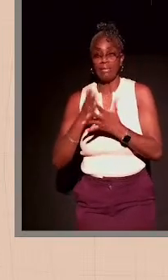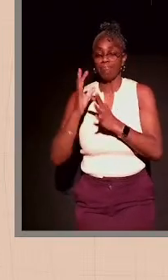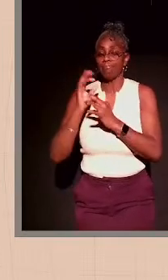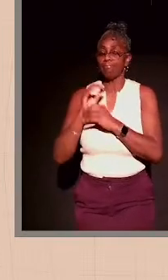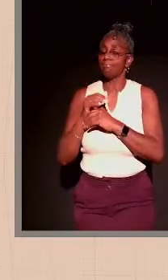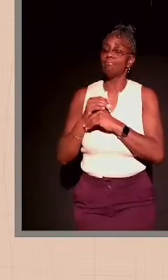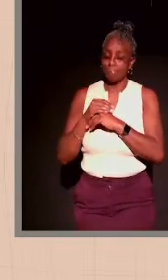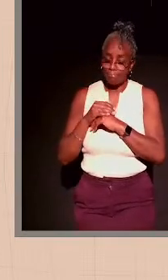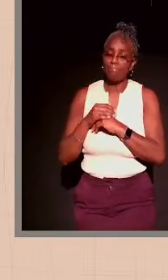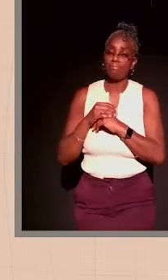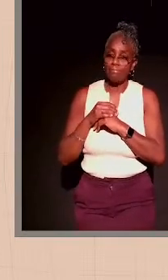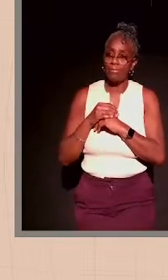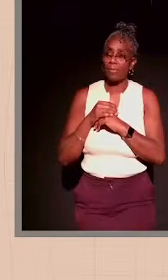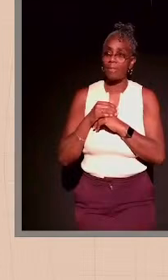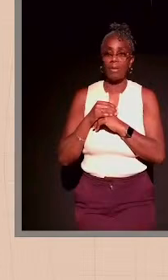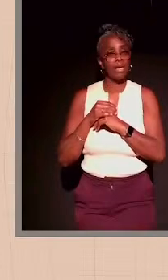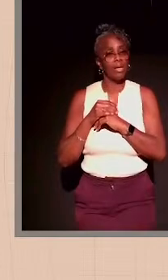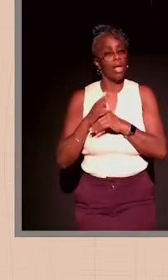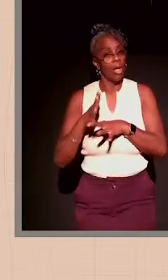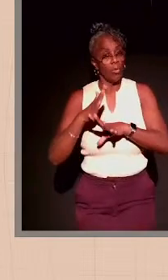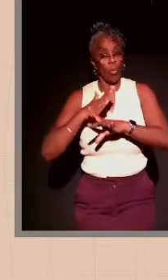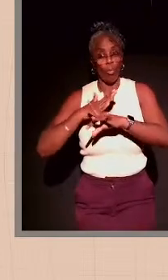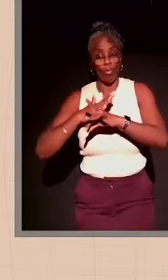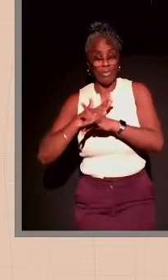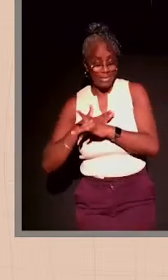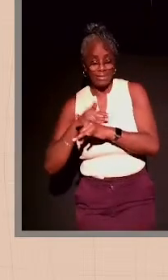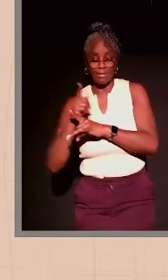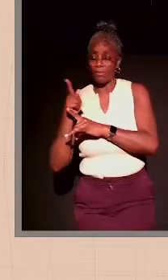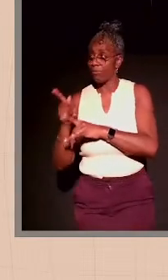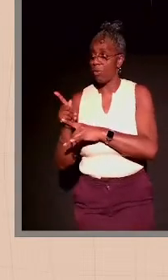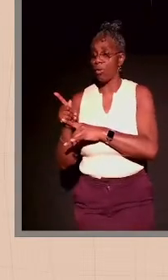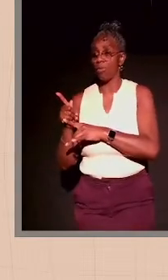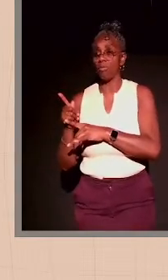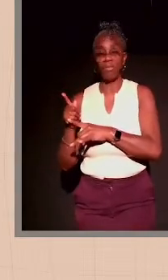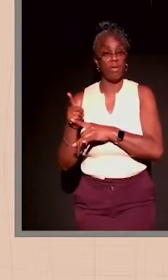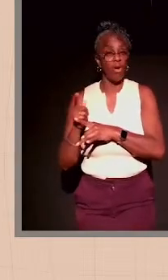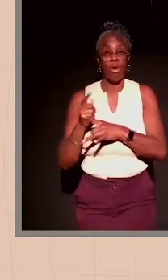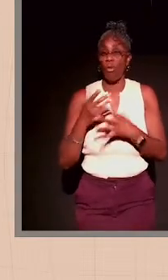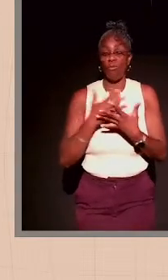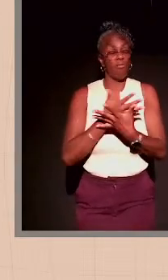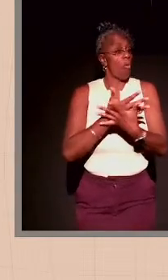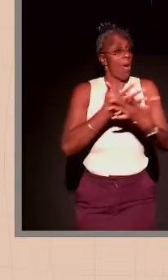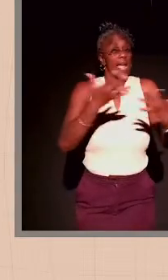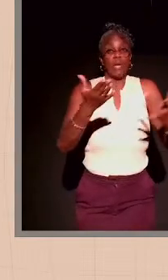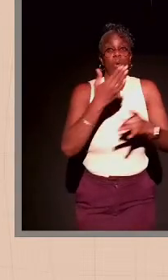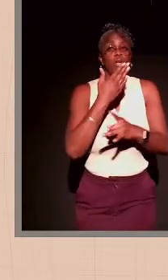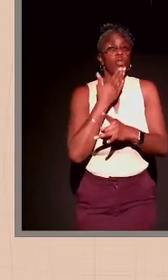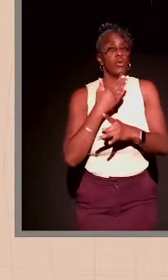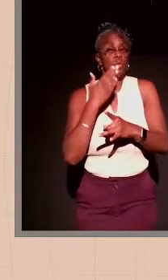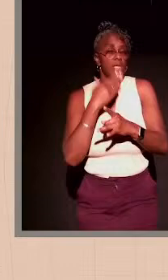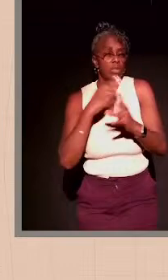significantly broad for any number of users with low vision.